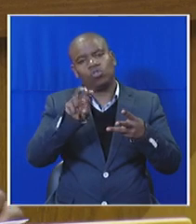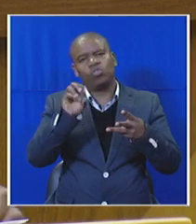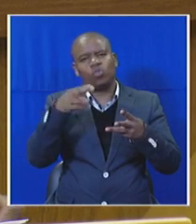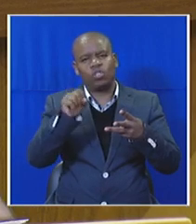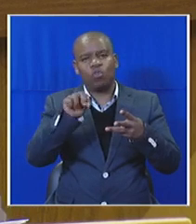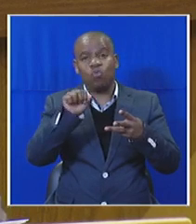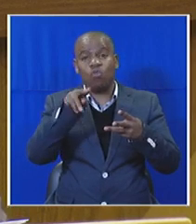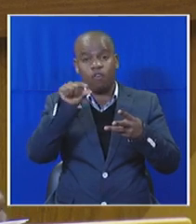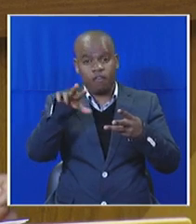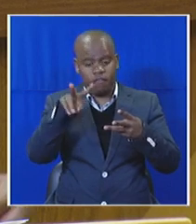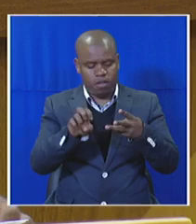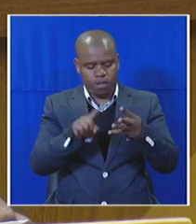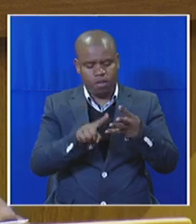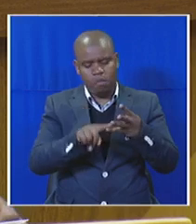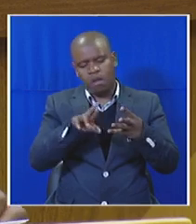Garankuwa,